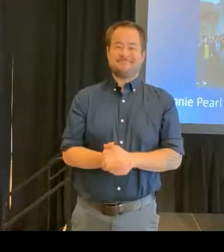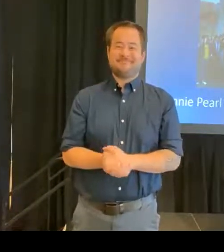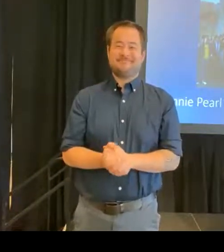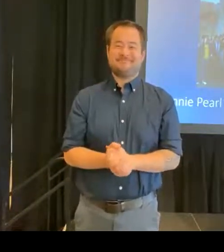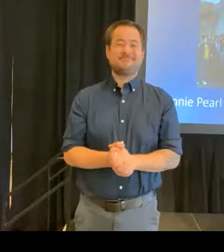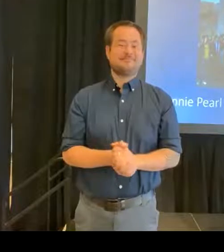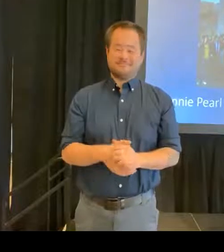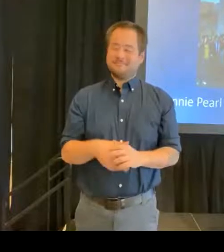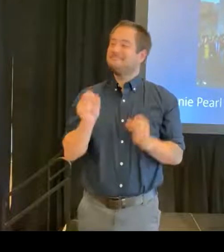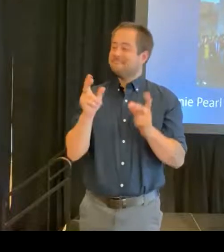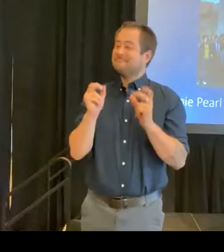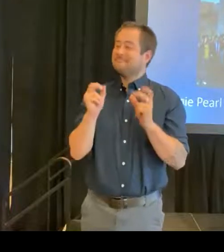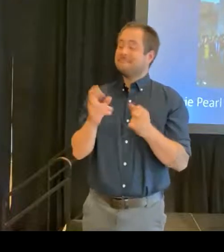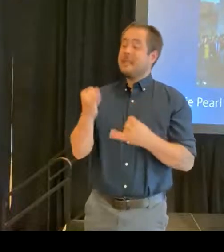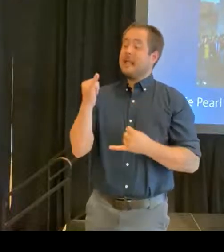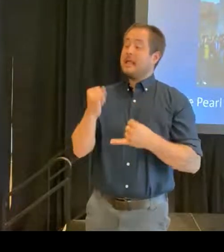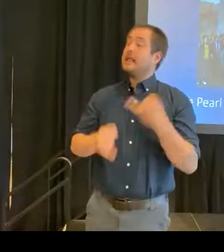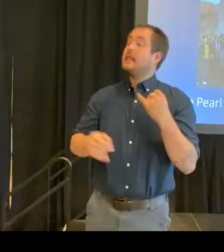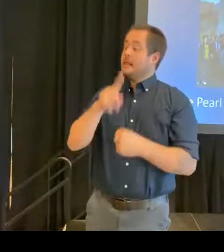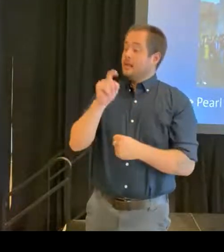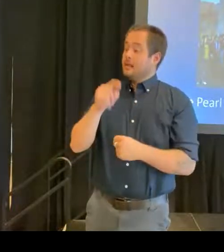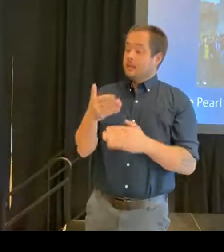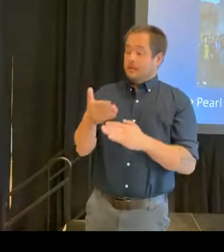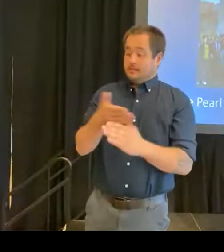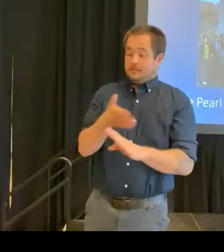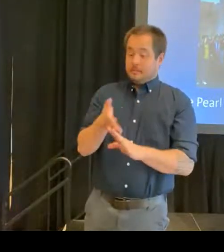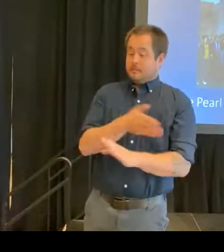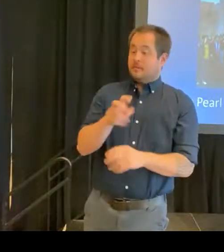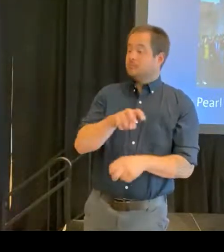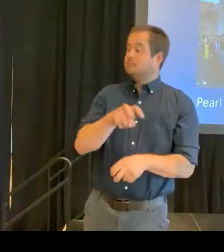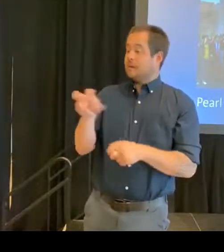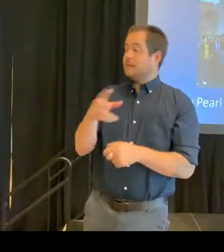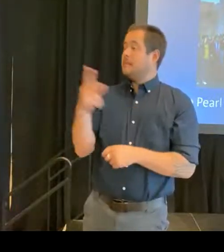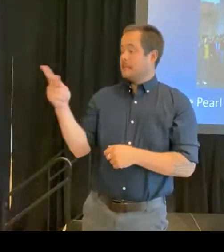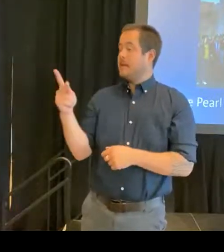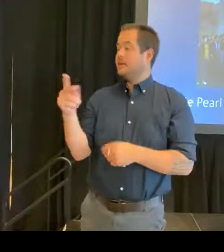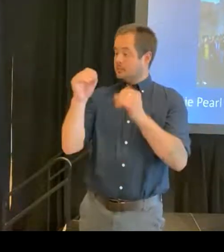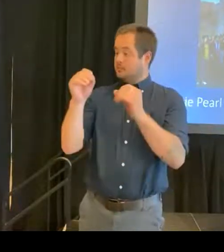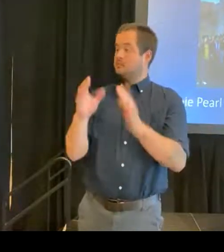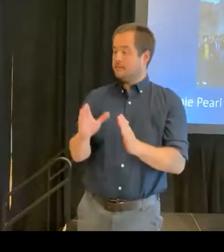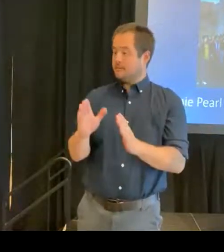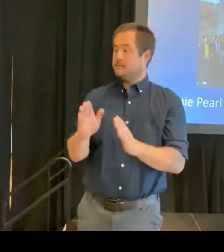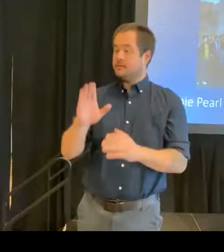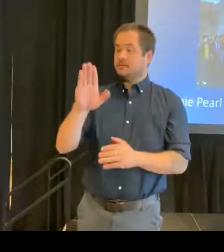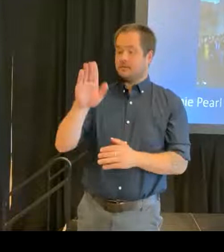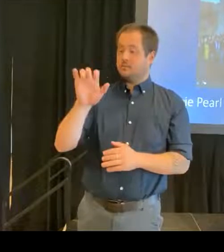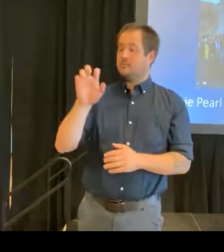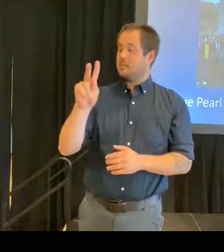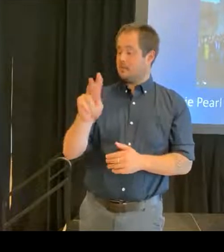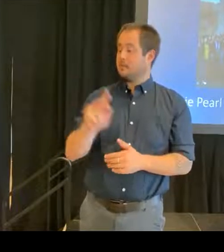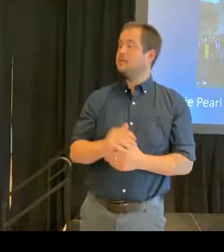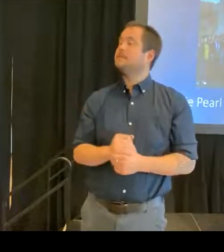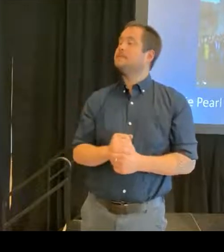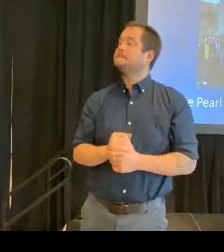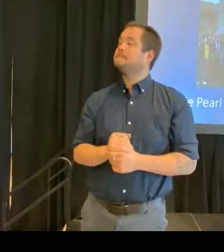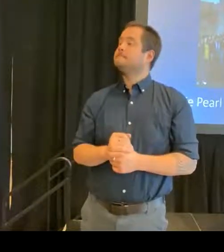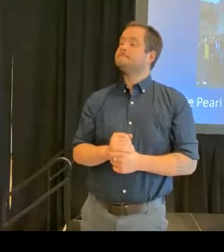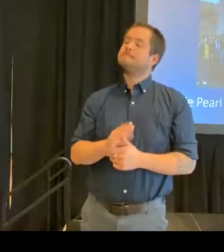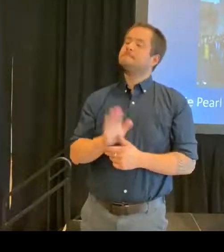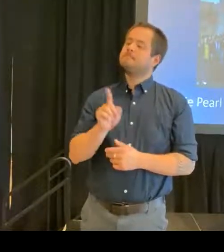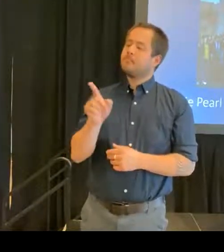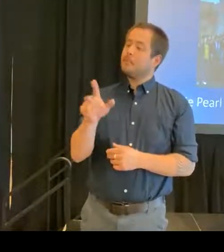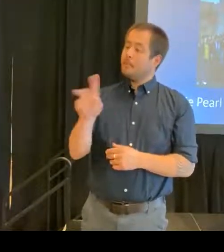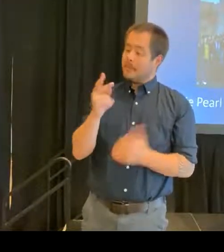Okay, and my last question before we turn it over back to Professor Block is, you're back